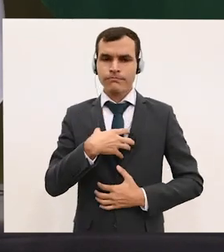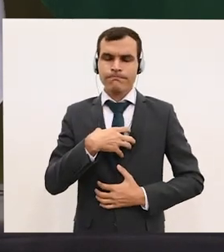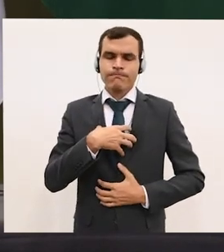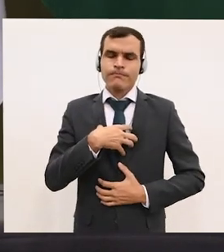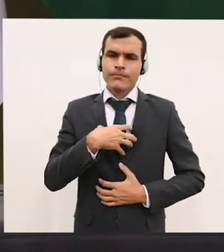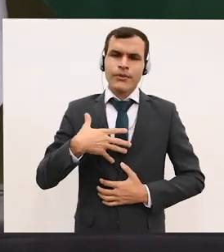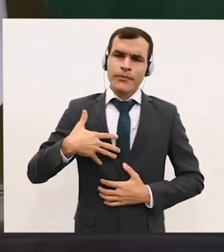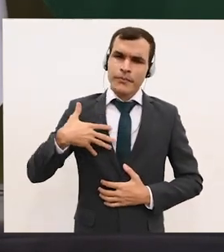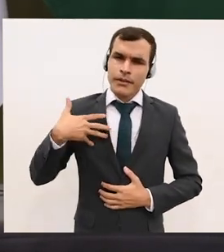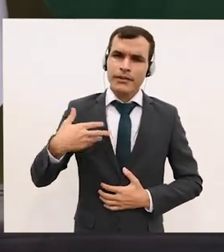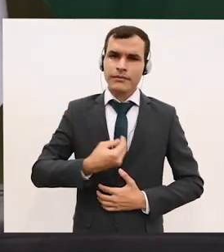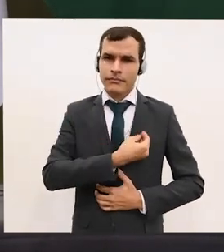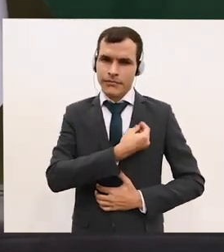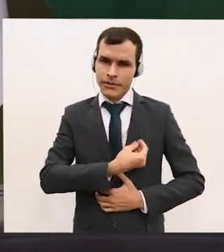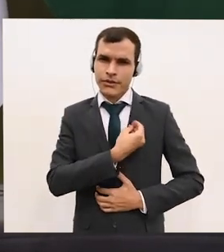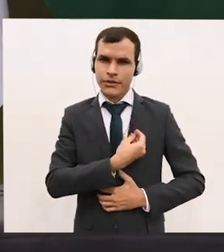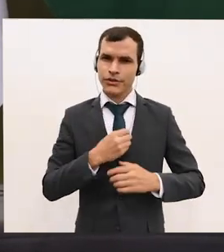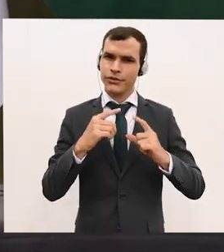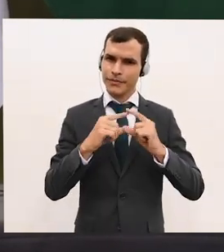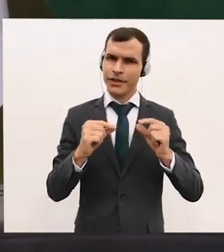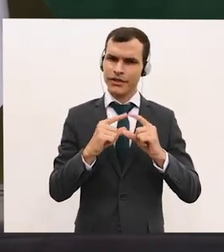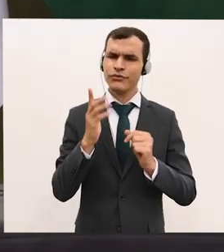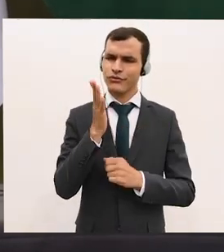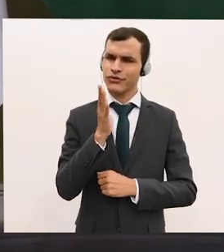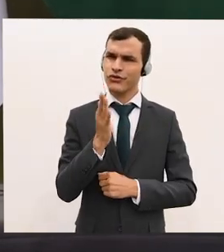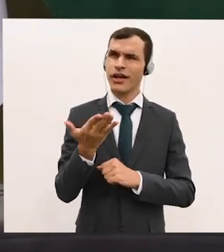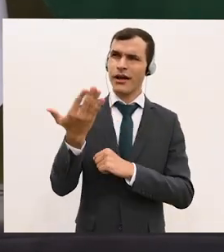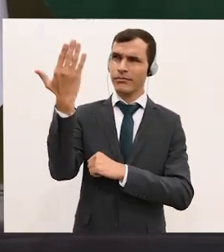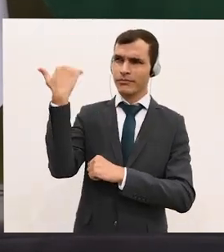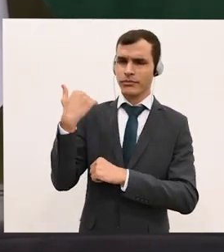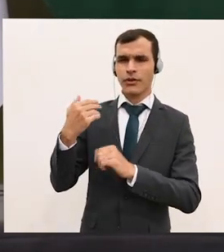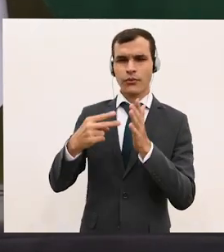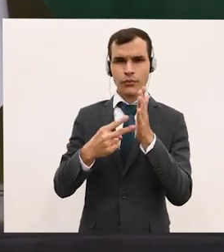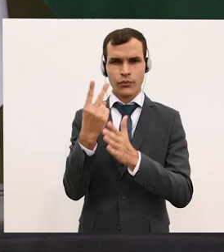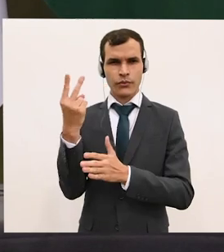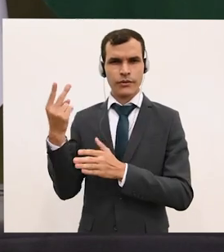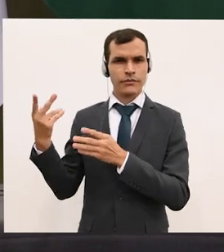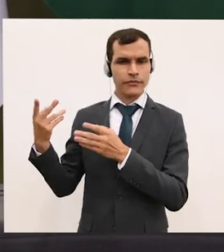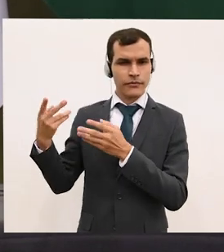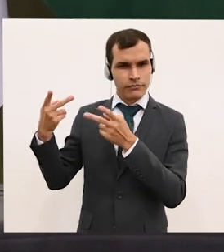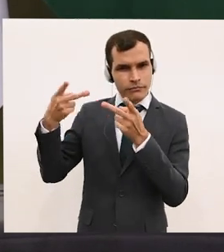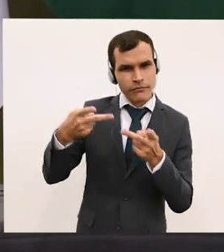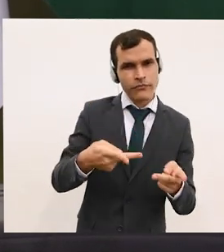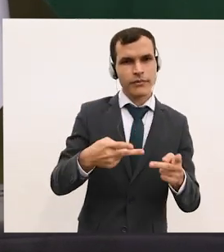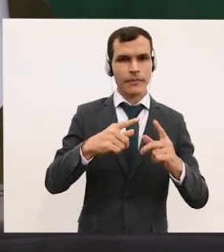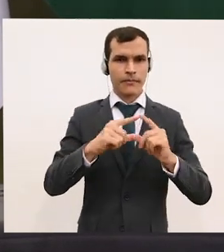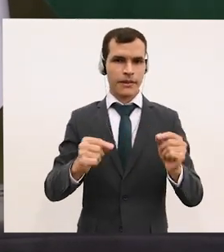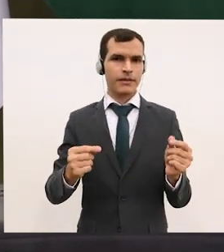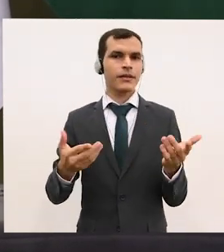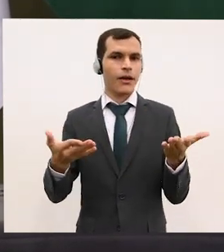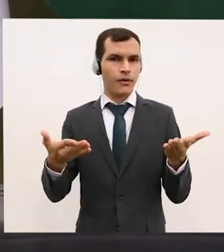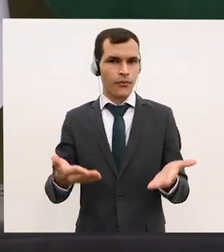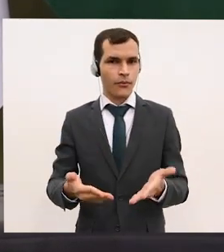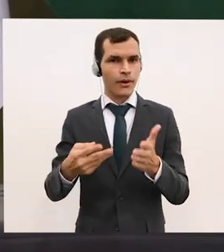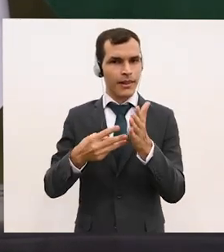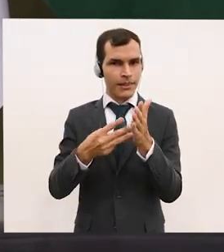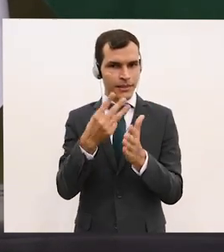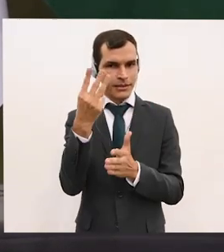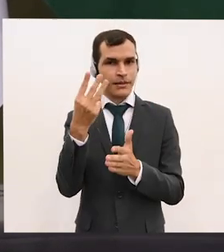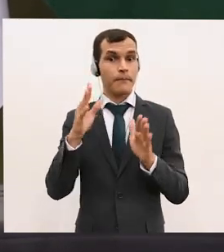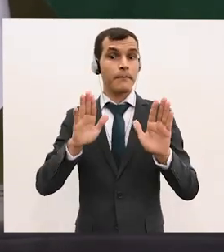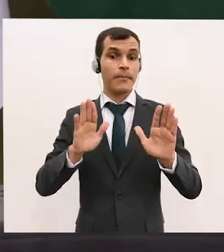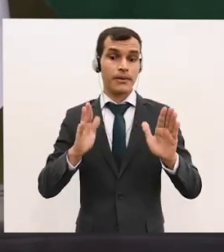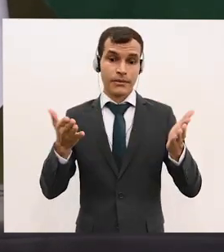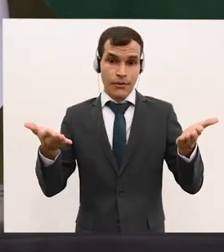been to Brasilia two times before, so this is my third visit. But it's only on this visit that I was able to go around and